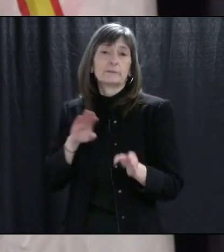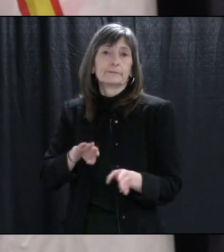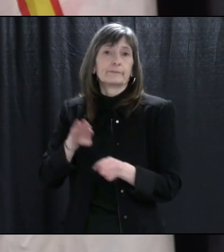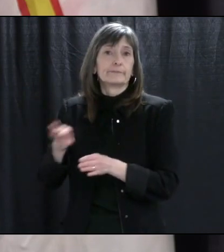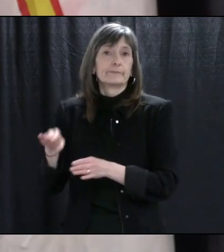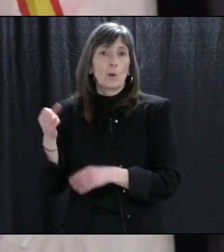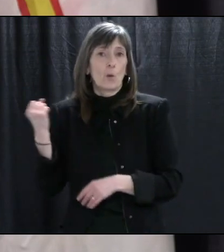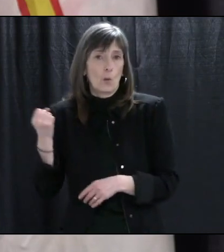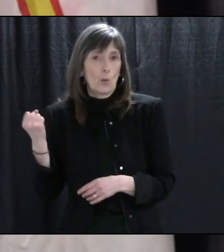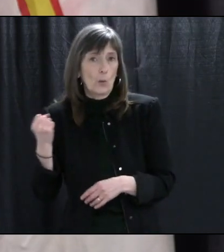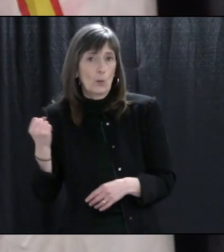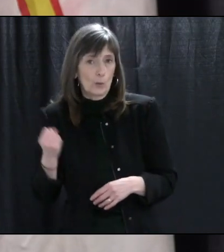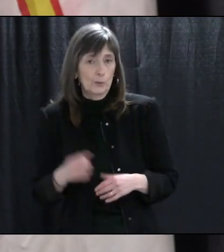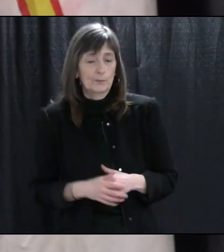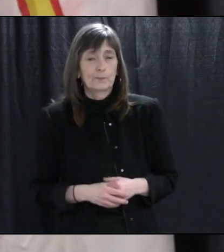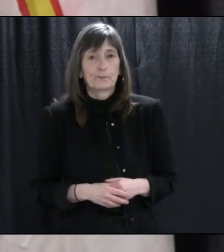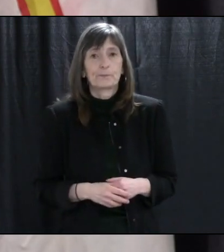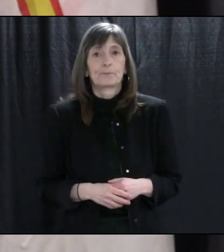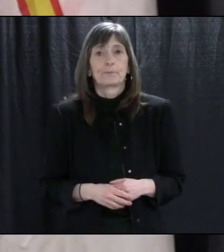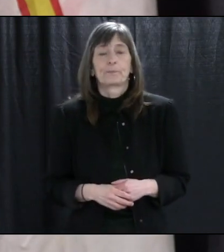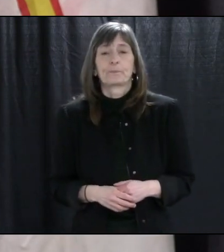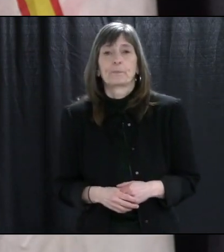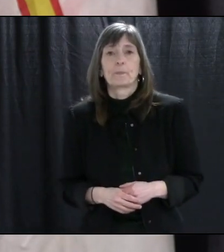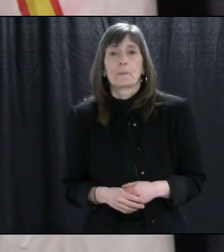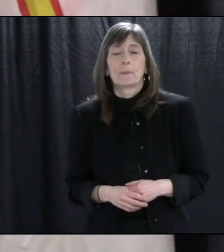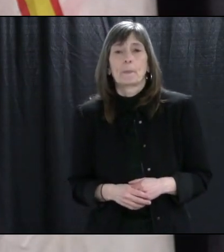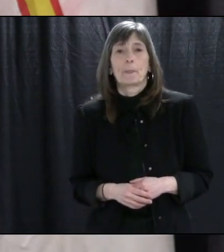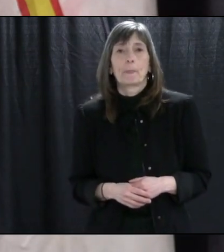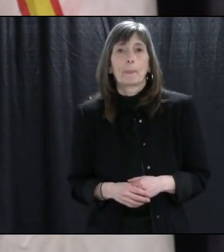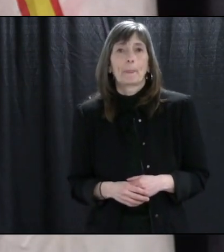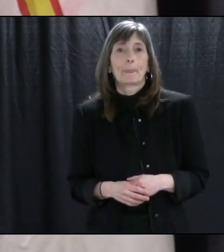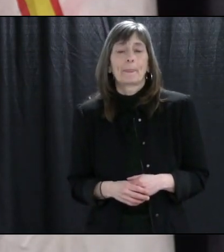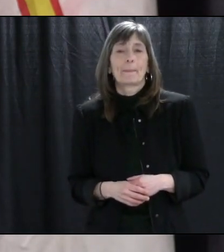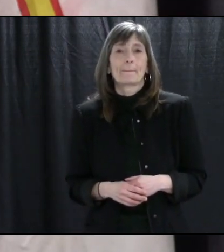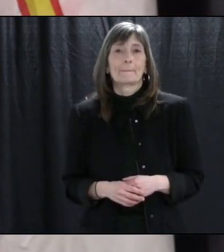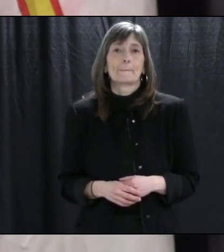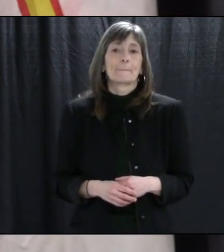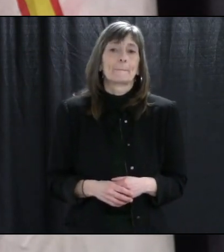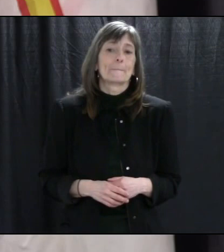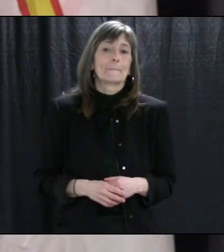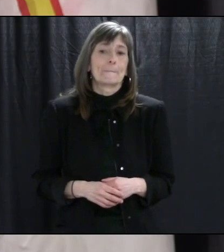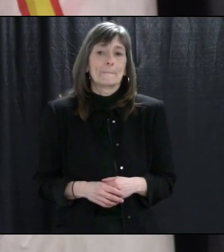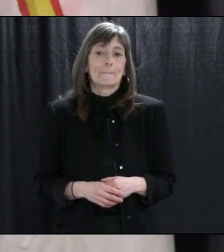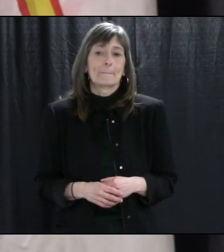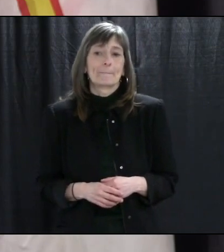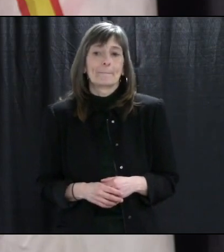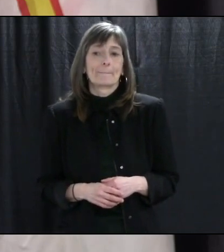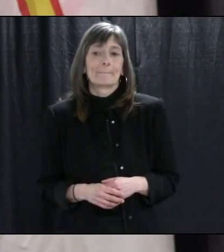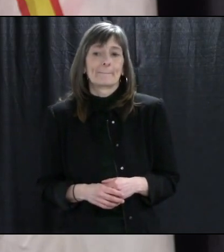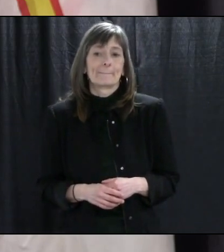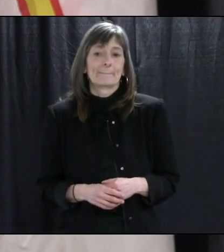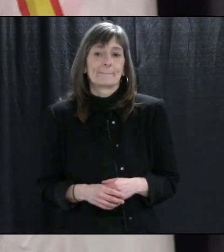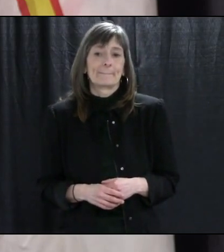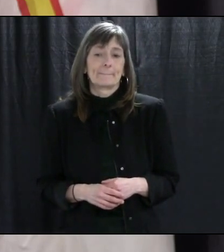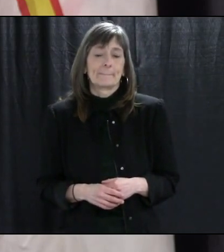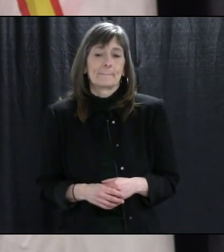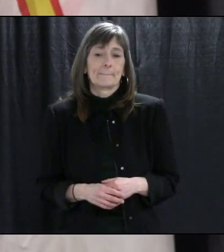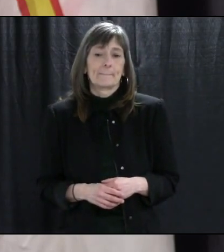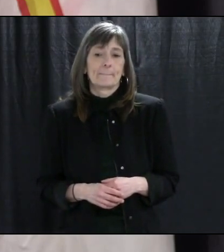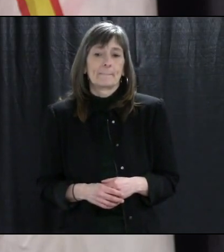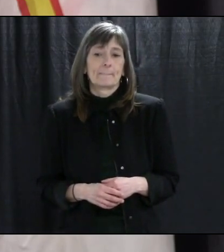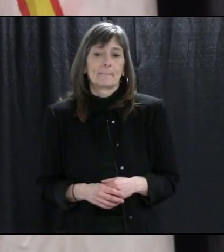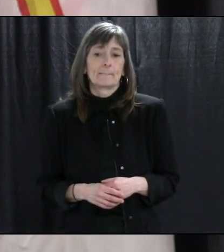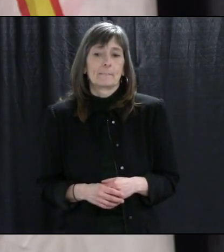to the guidelines that have been put in place by the Chief Medical Officer, well, we can put those off.